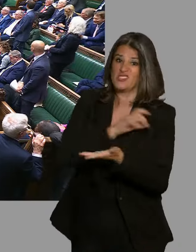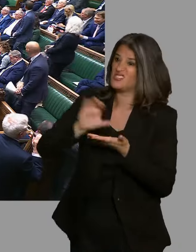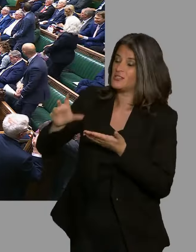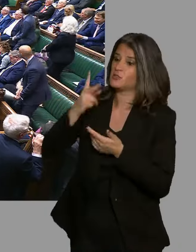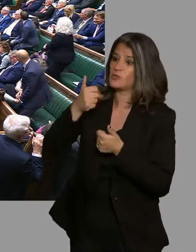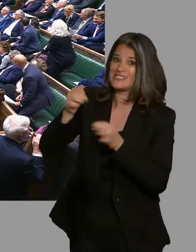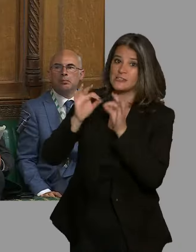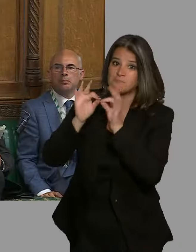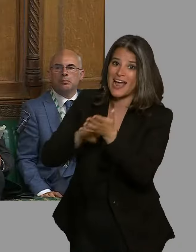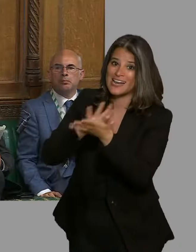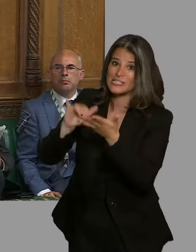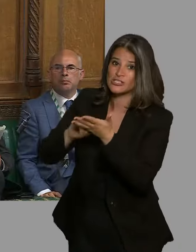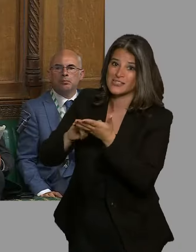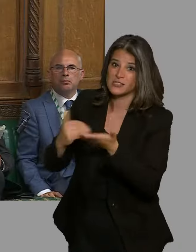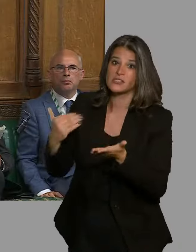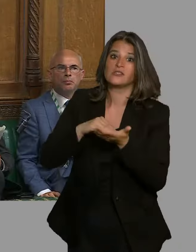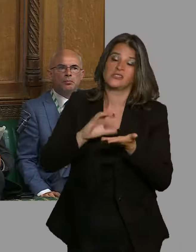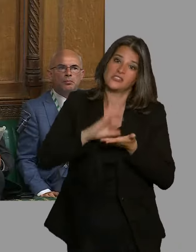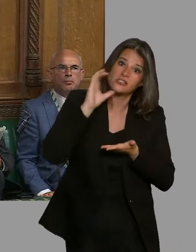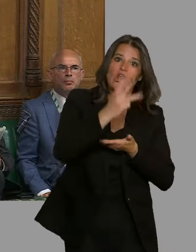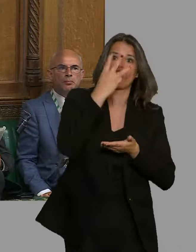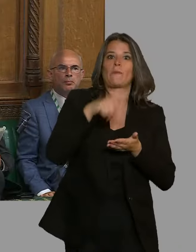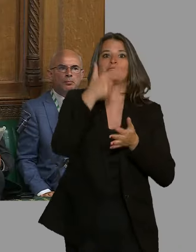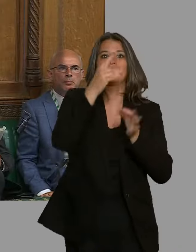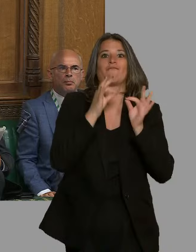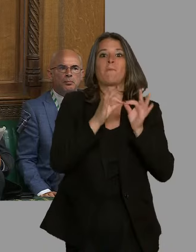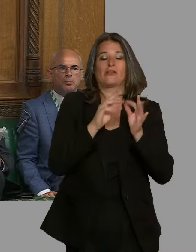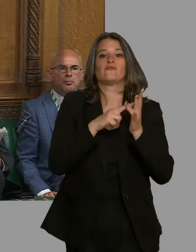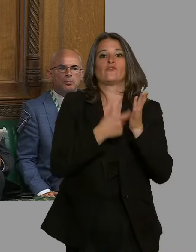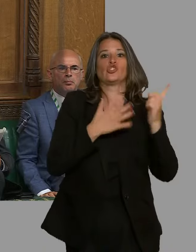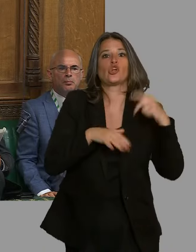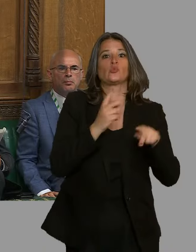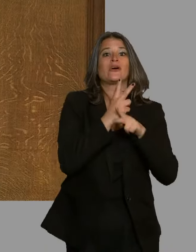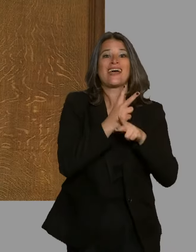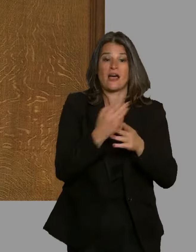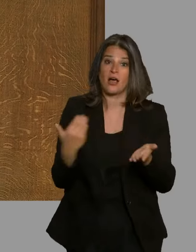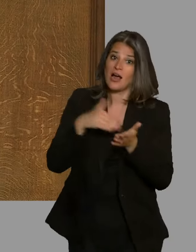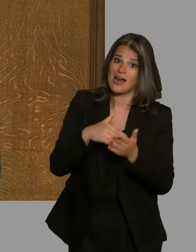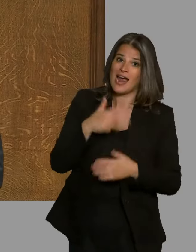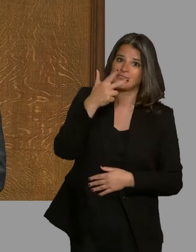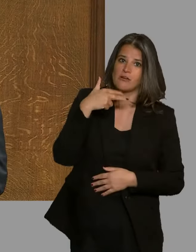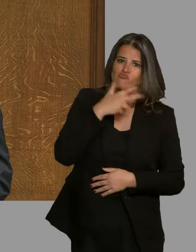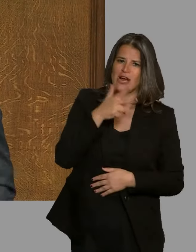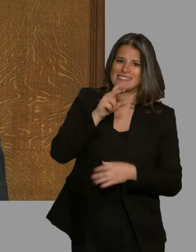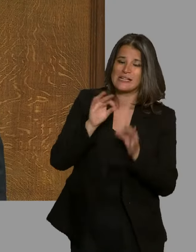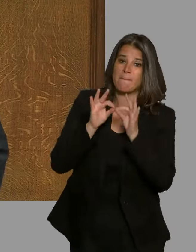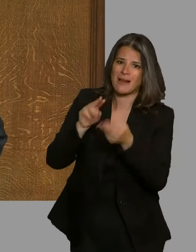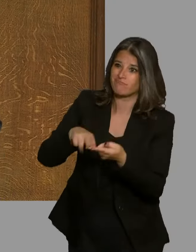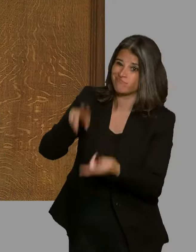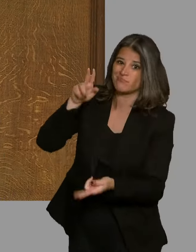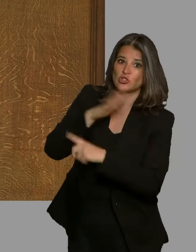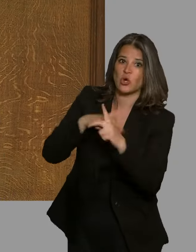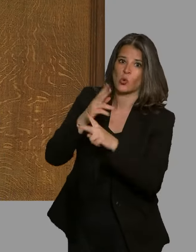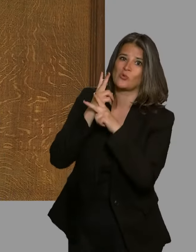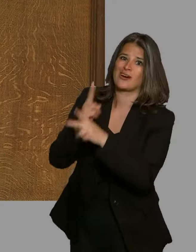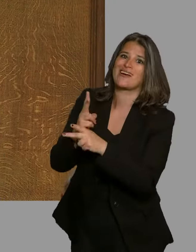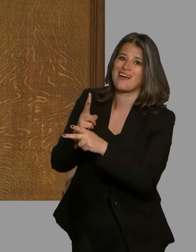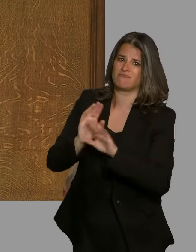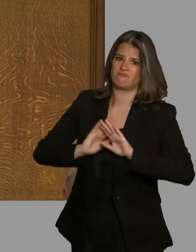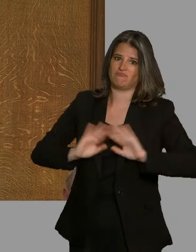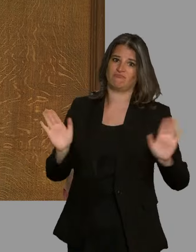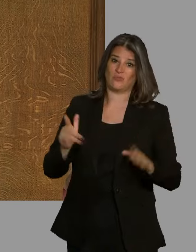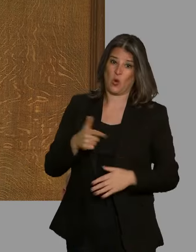Mr. Speaker. Does the Prime Minister agree that imprisoning Lucy Connolly, a young mother with a